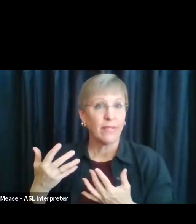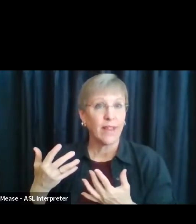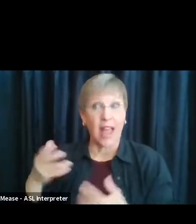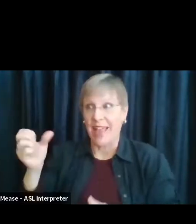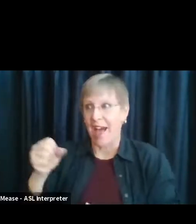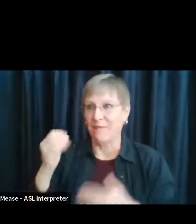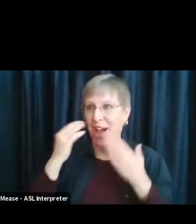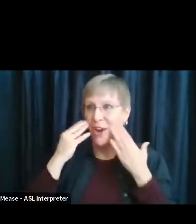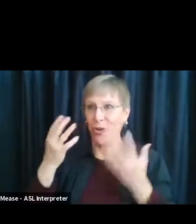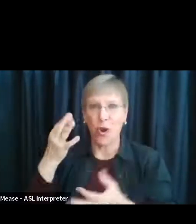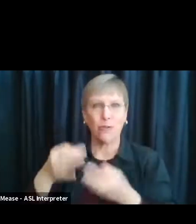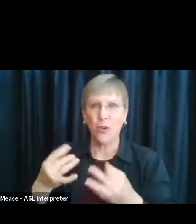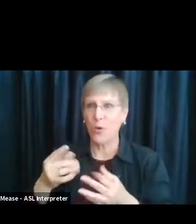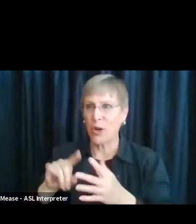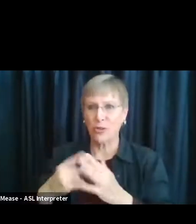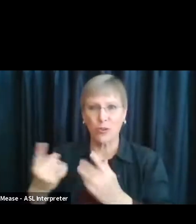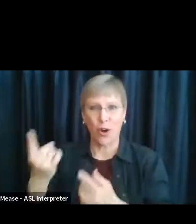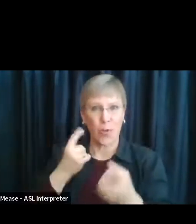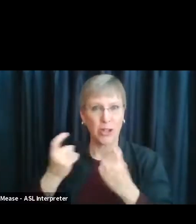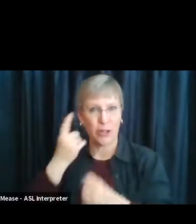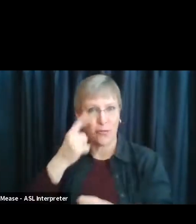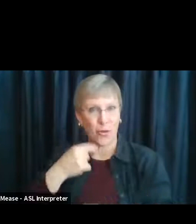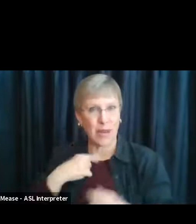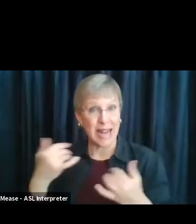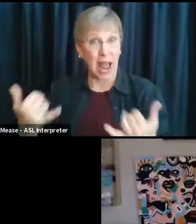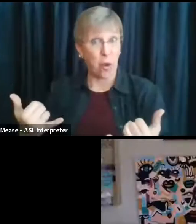I don't know if you want to start questions now.